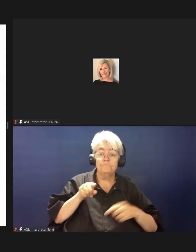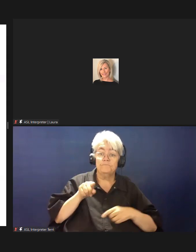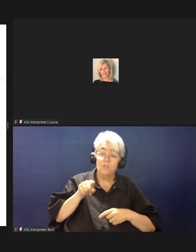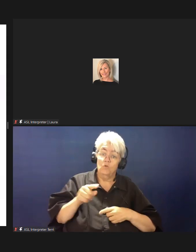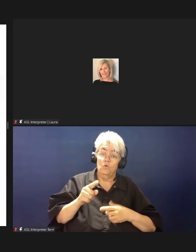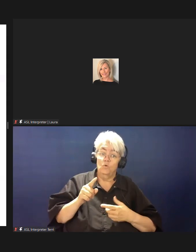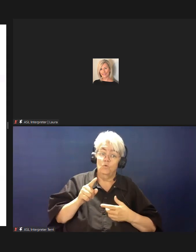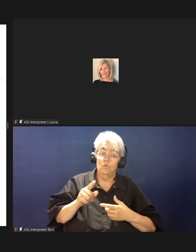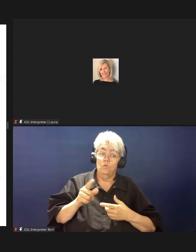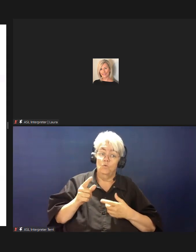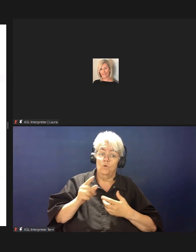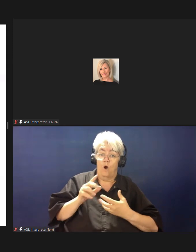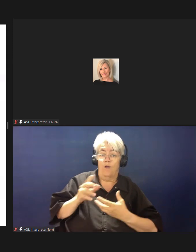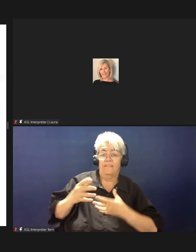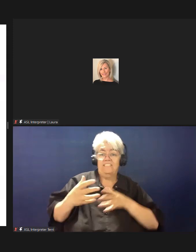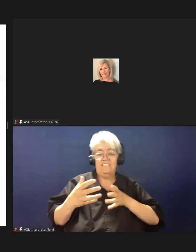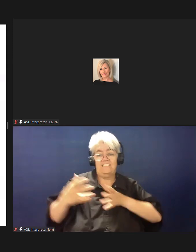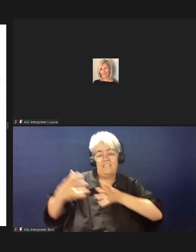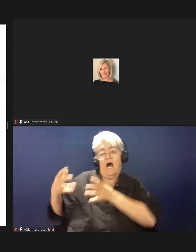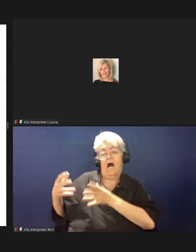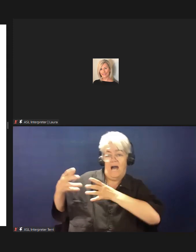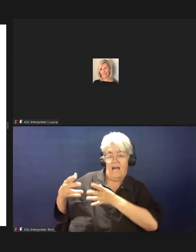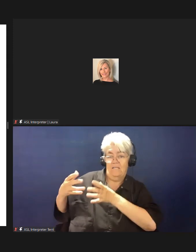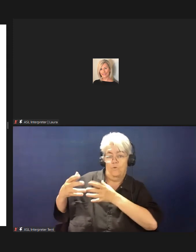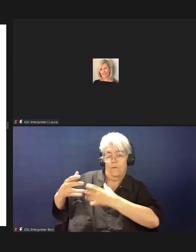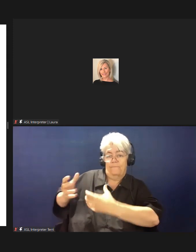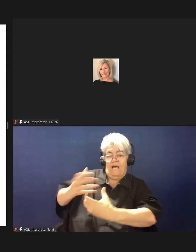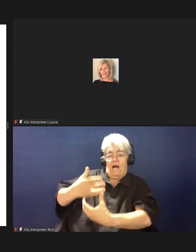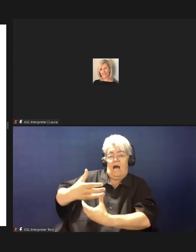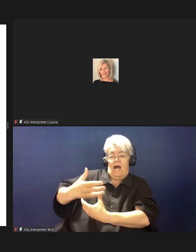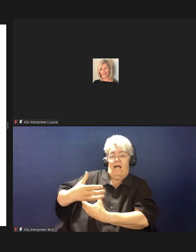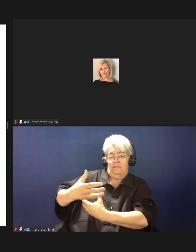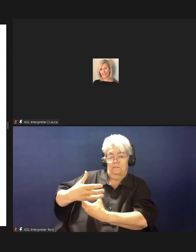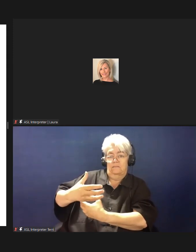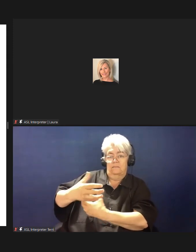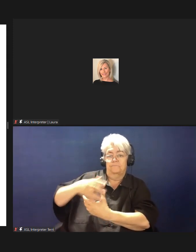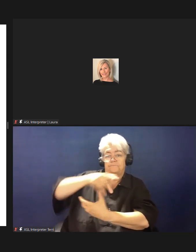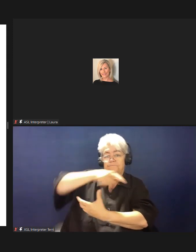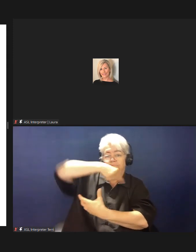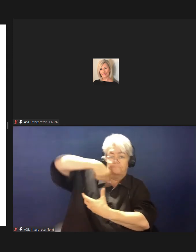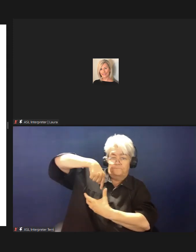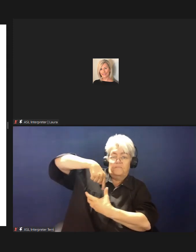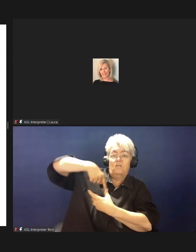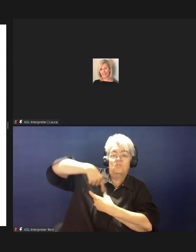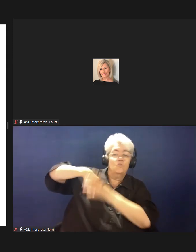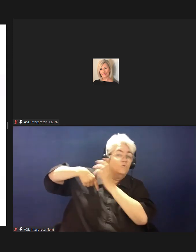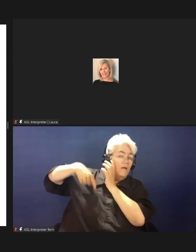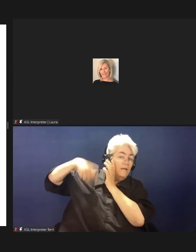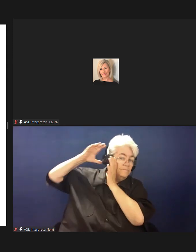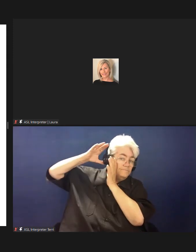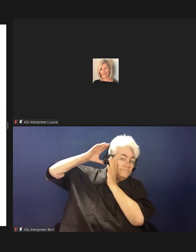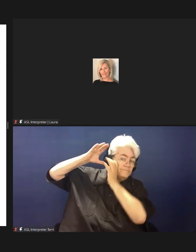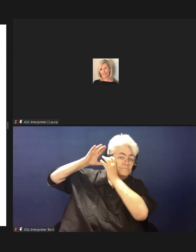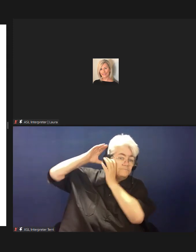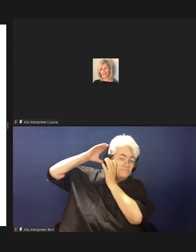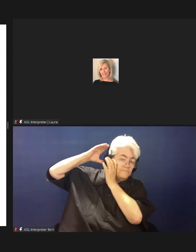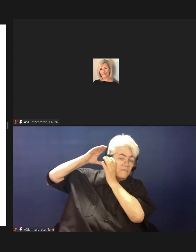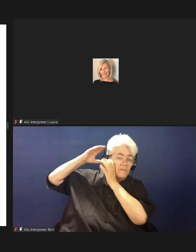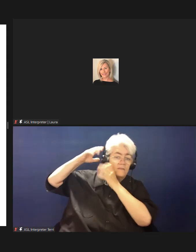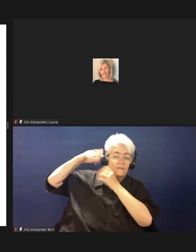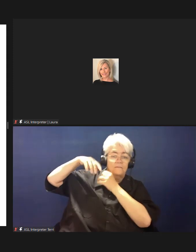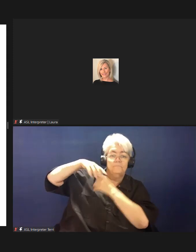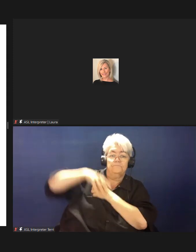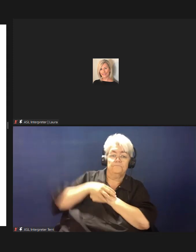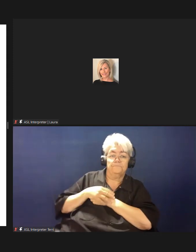the child, to the side of or slightly behind the child, because that'll give you good access to the ears to facilitate